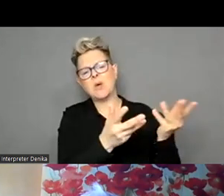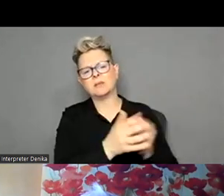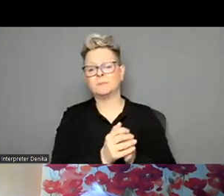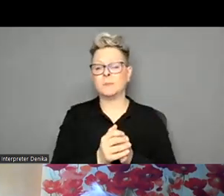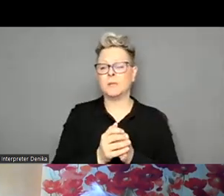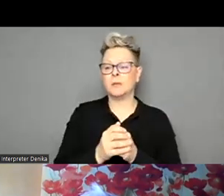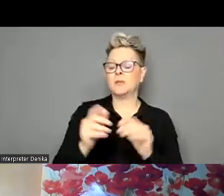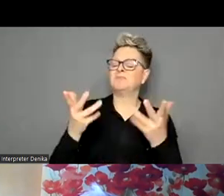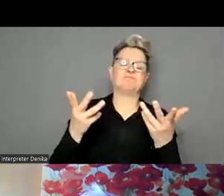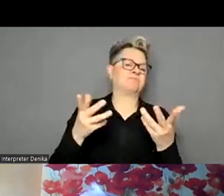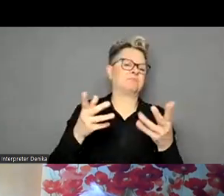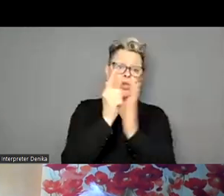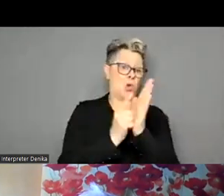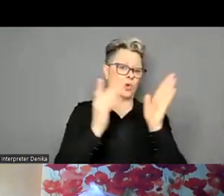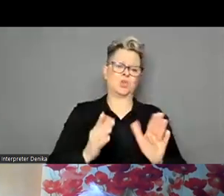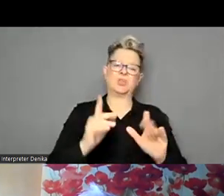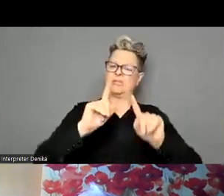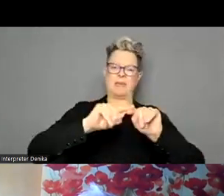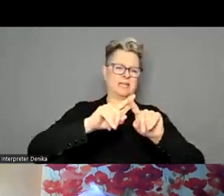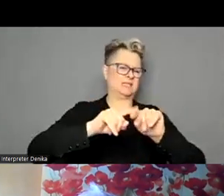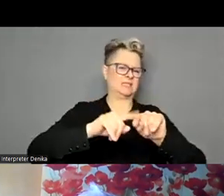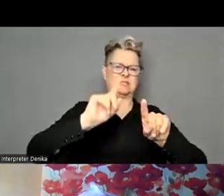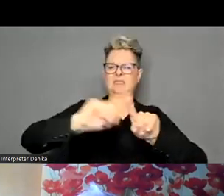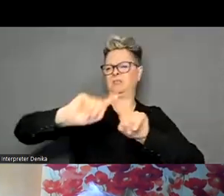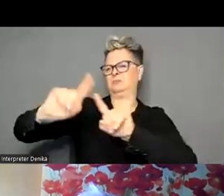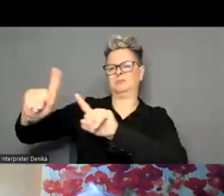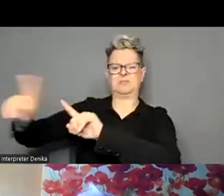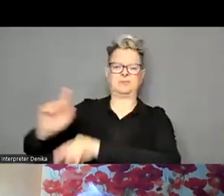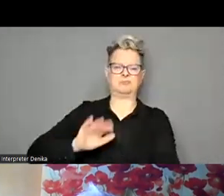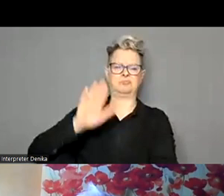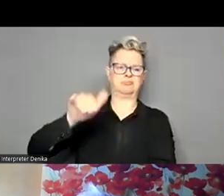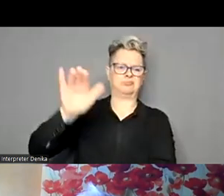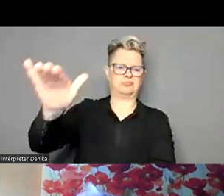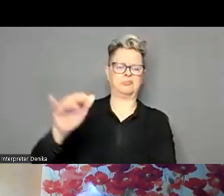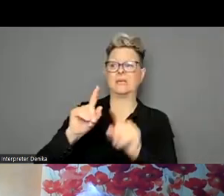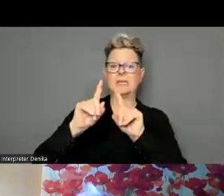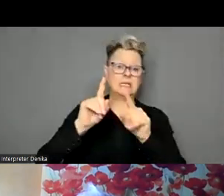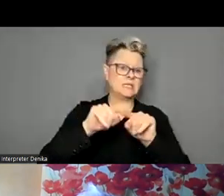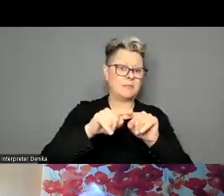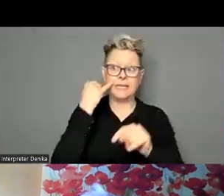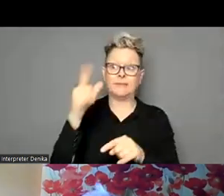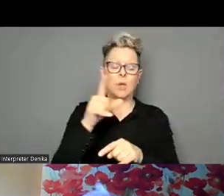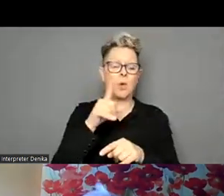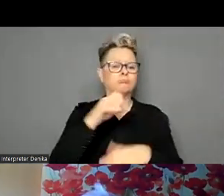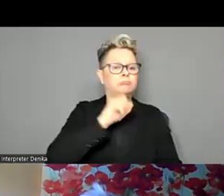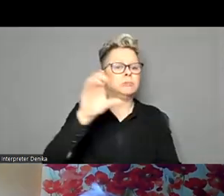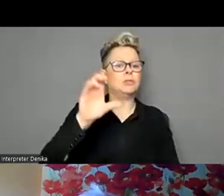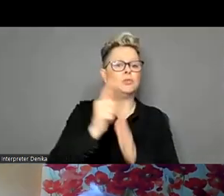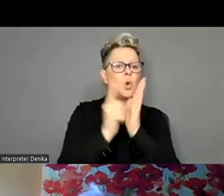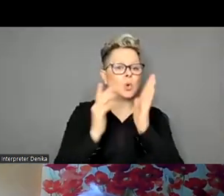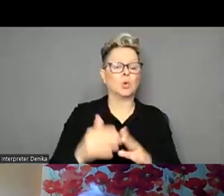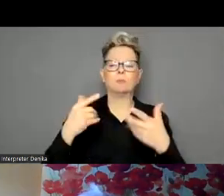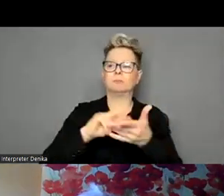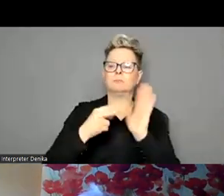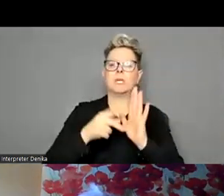Different lawyers charge different fees. It usually depends on their seniority, like how long have they been practicing. I guess what I would say